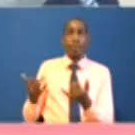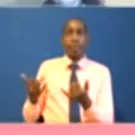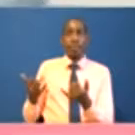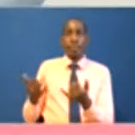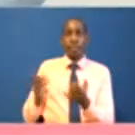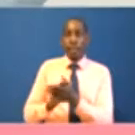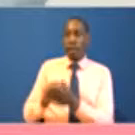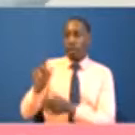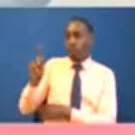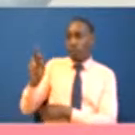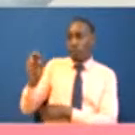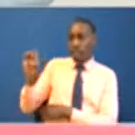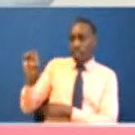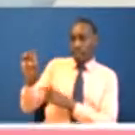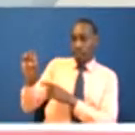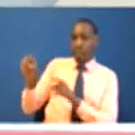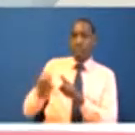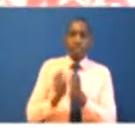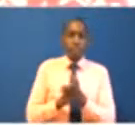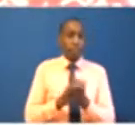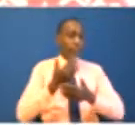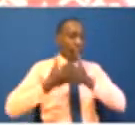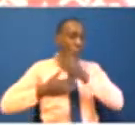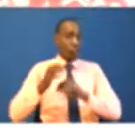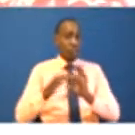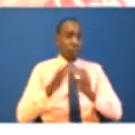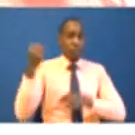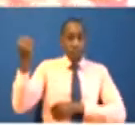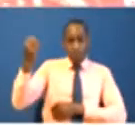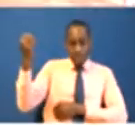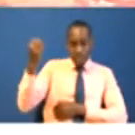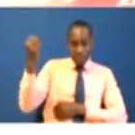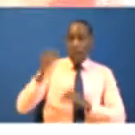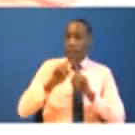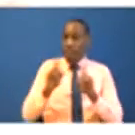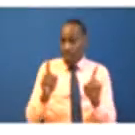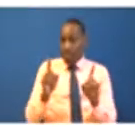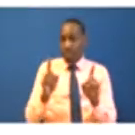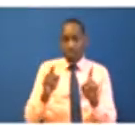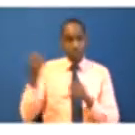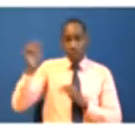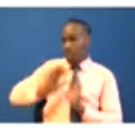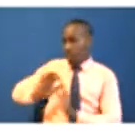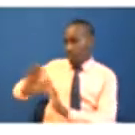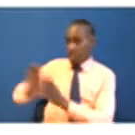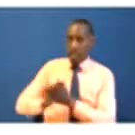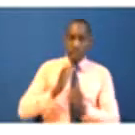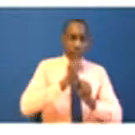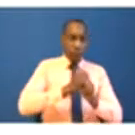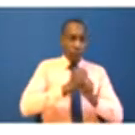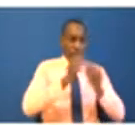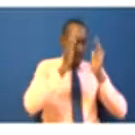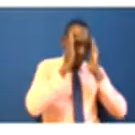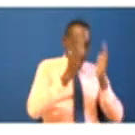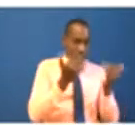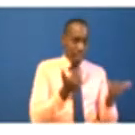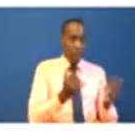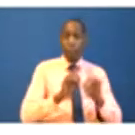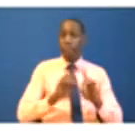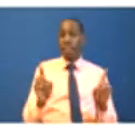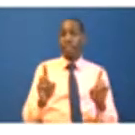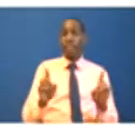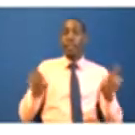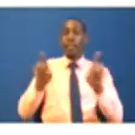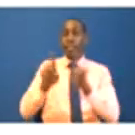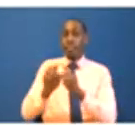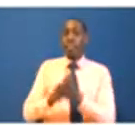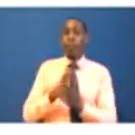ground unless god and you are also i have been in in politics before but i put it aside to then do the work i'm doing now but let